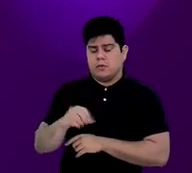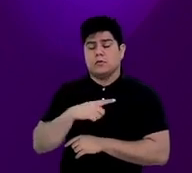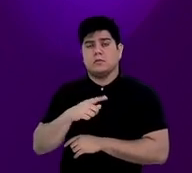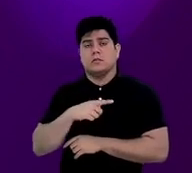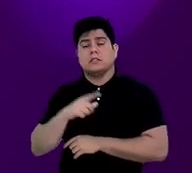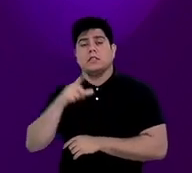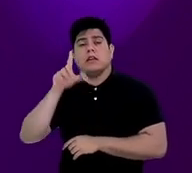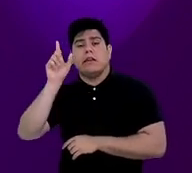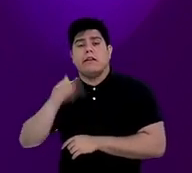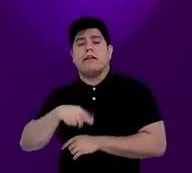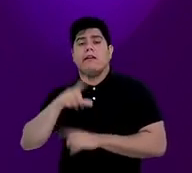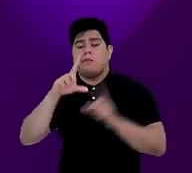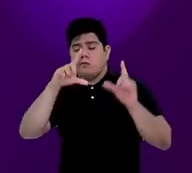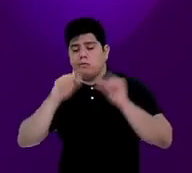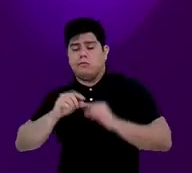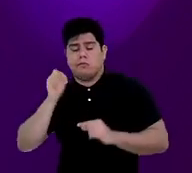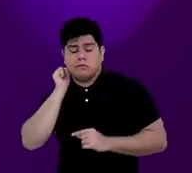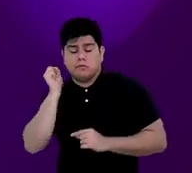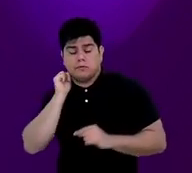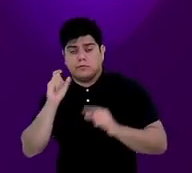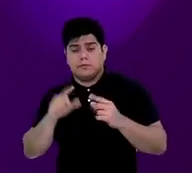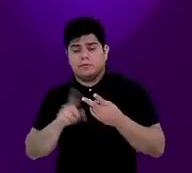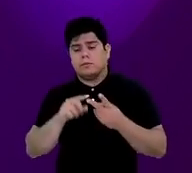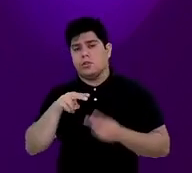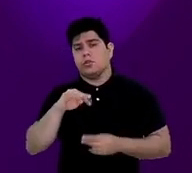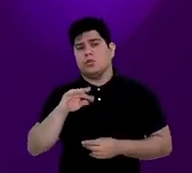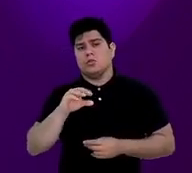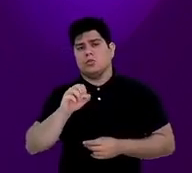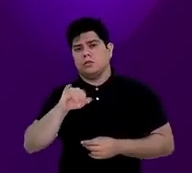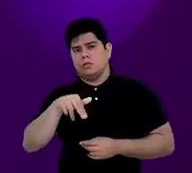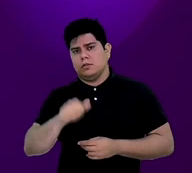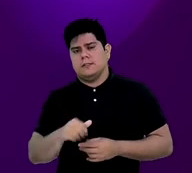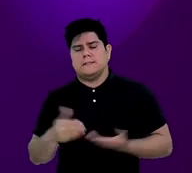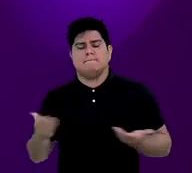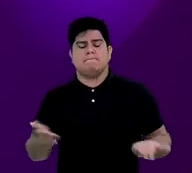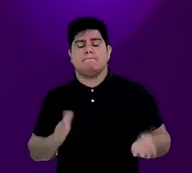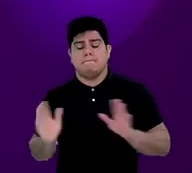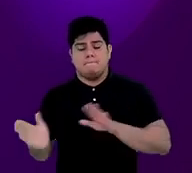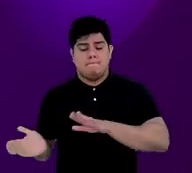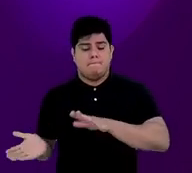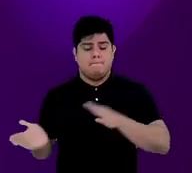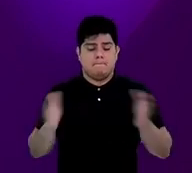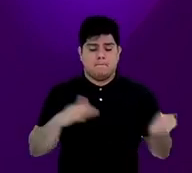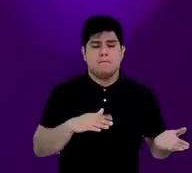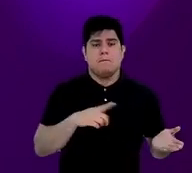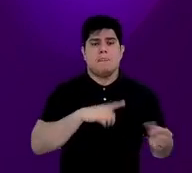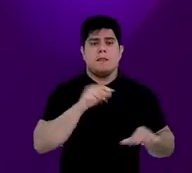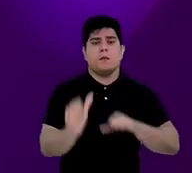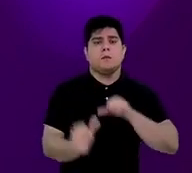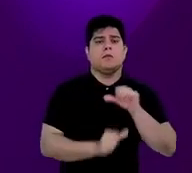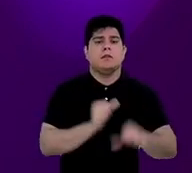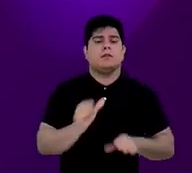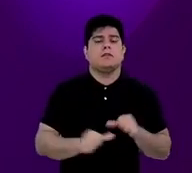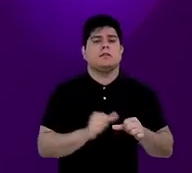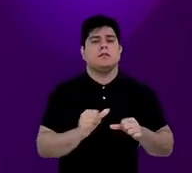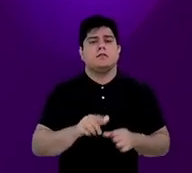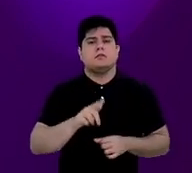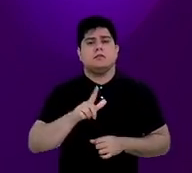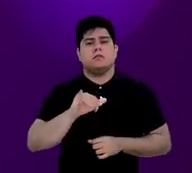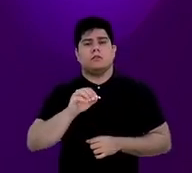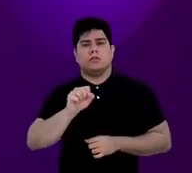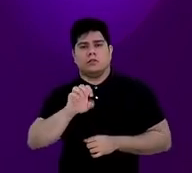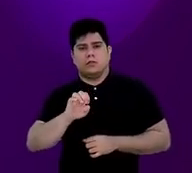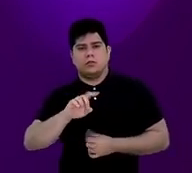Now, this switching the mitochondrial metabolism from glycolysis into oxidative phosphorylation has two